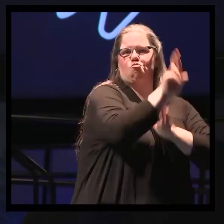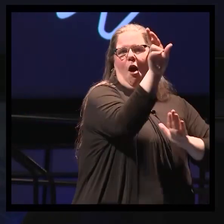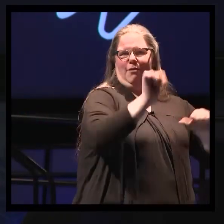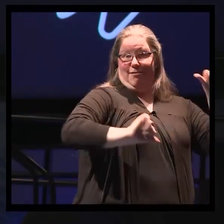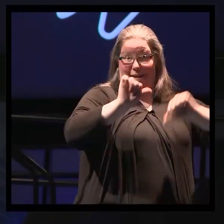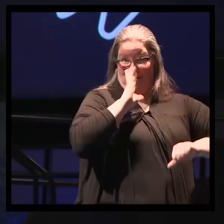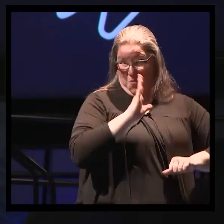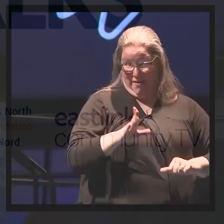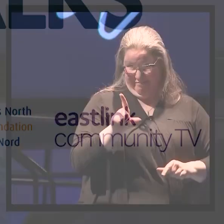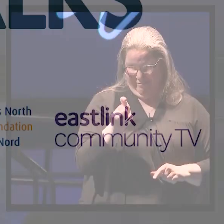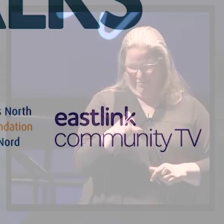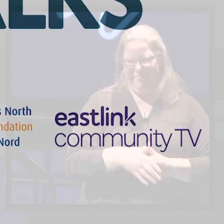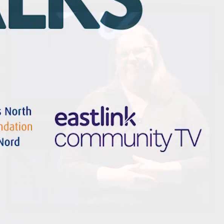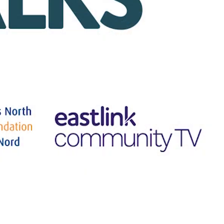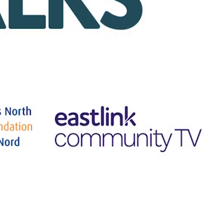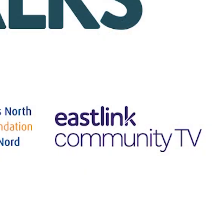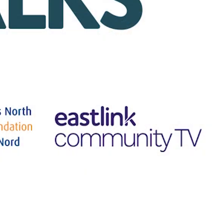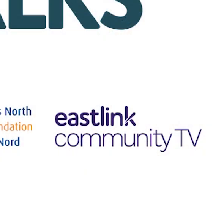Thank you.